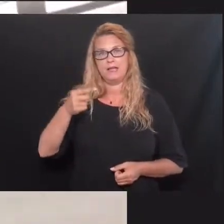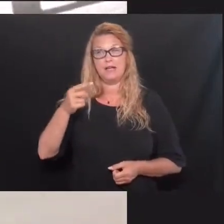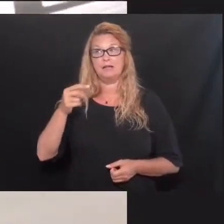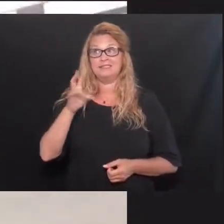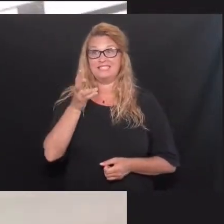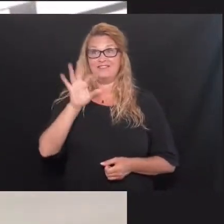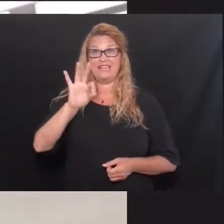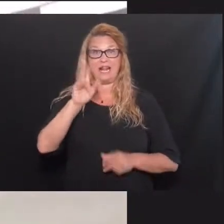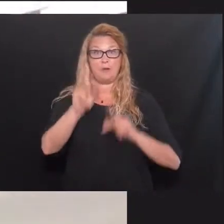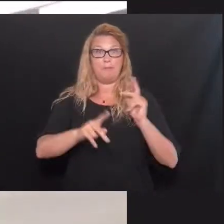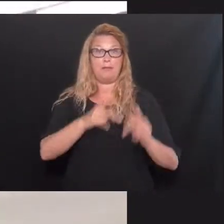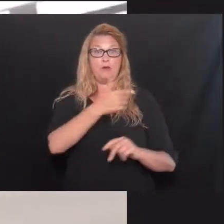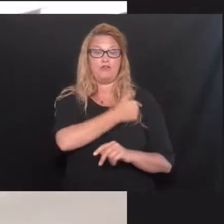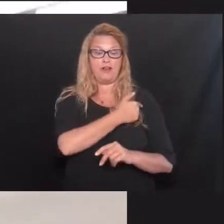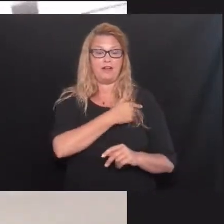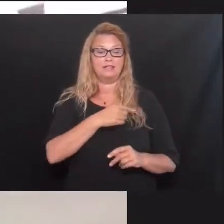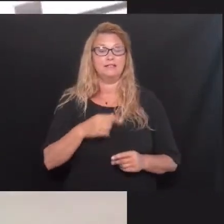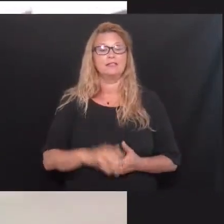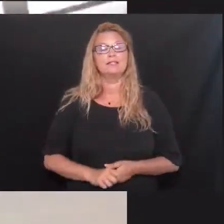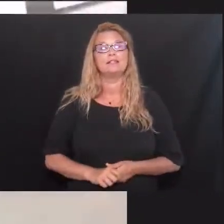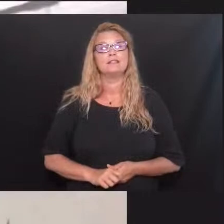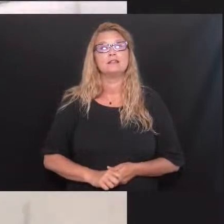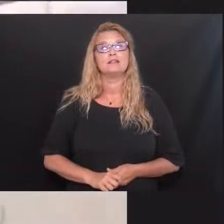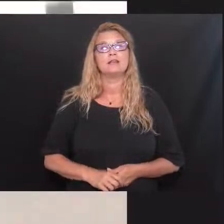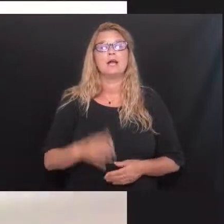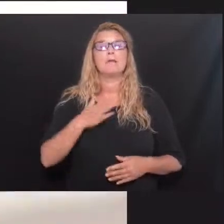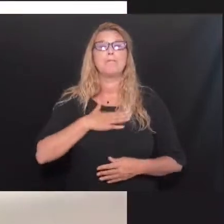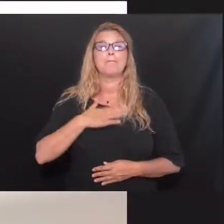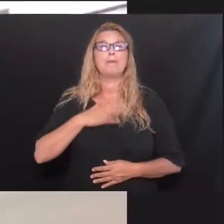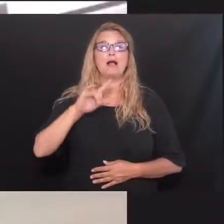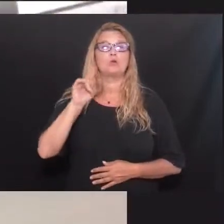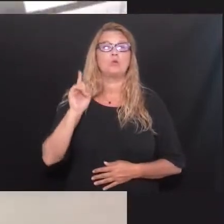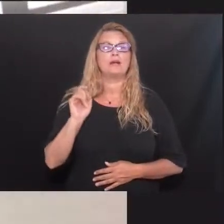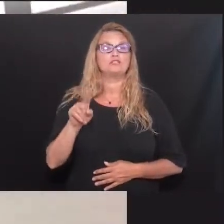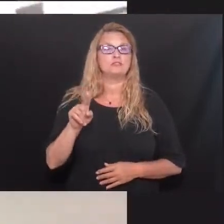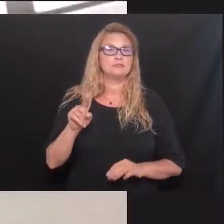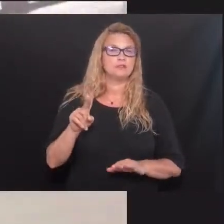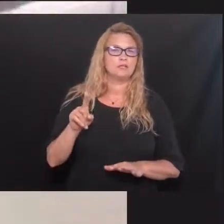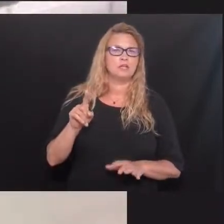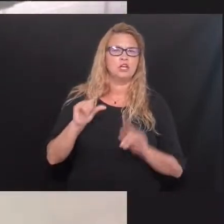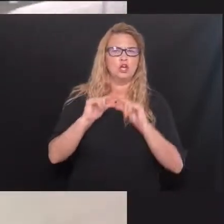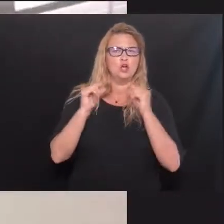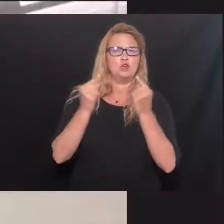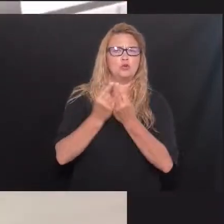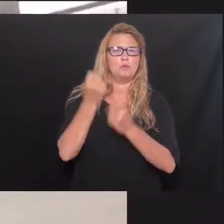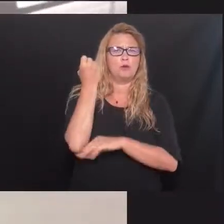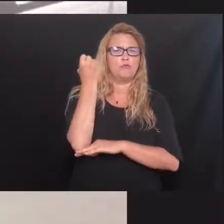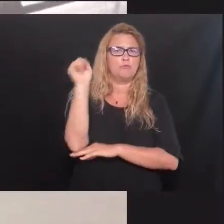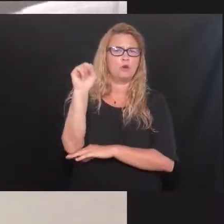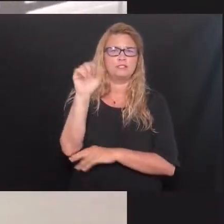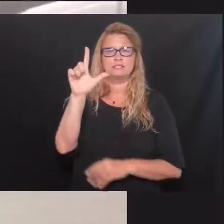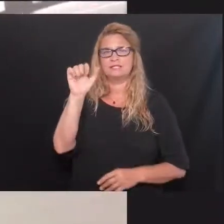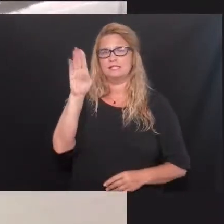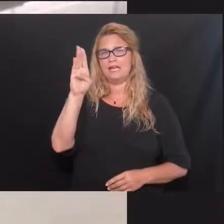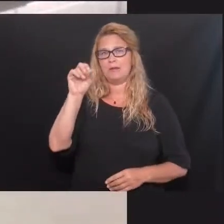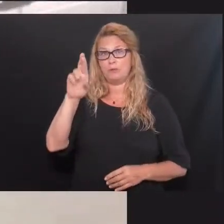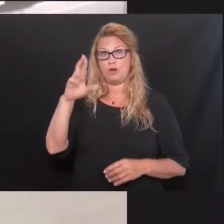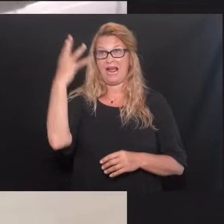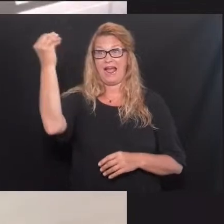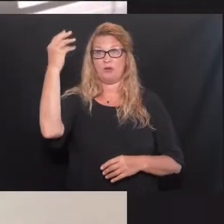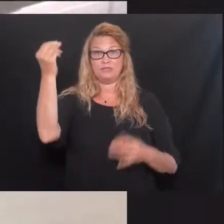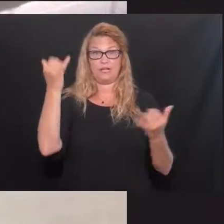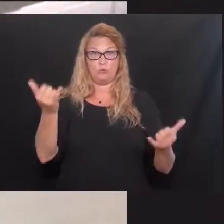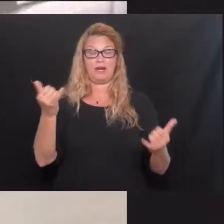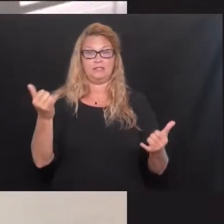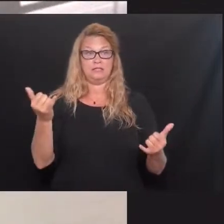Thursday are now because of the clinic Friday. On to my question, Governor. There's a group of protesters, some labor protesters outside your mansion